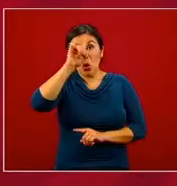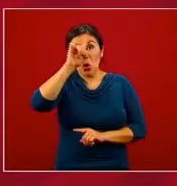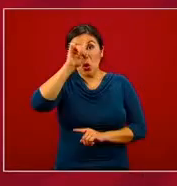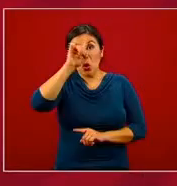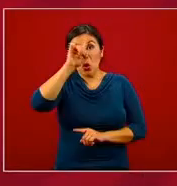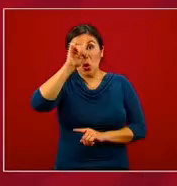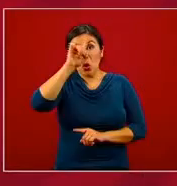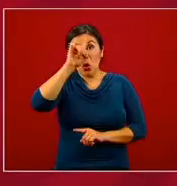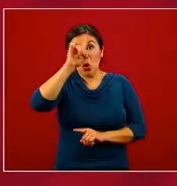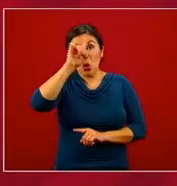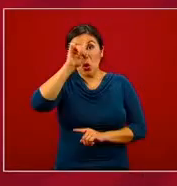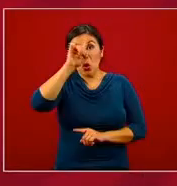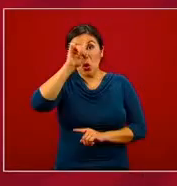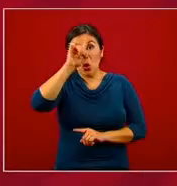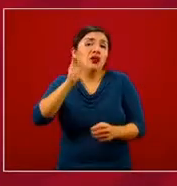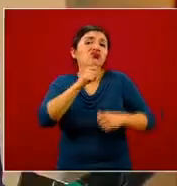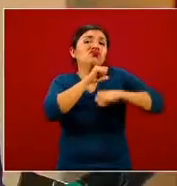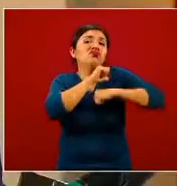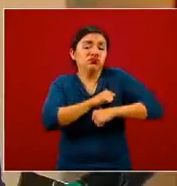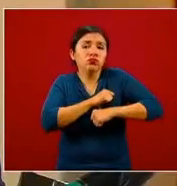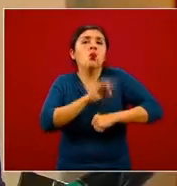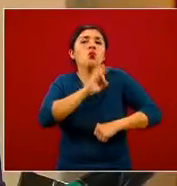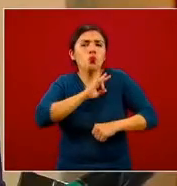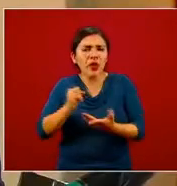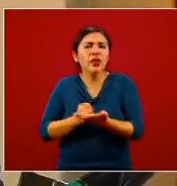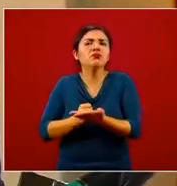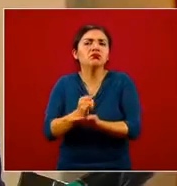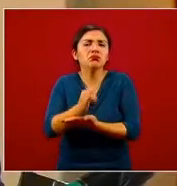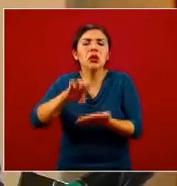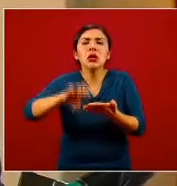and the General Health Council.